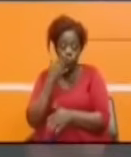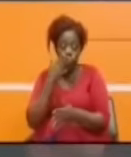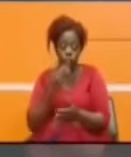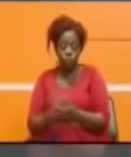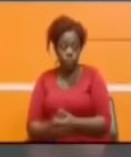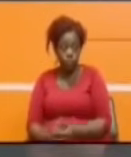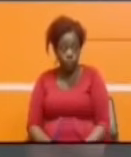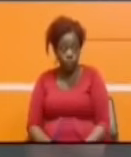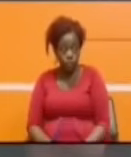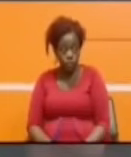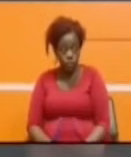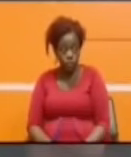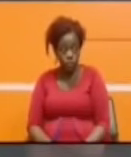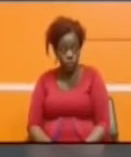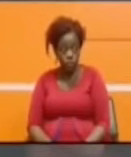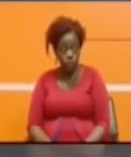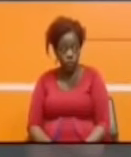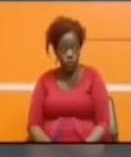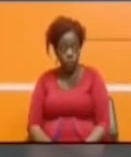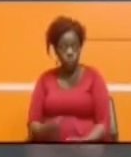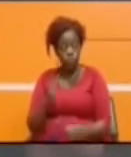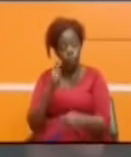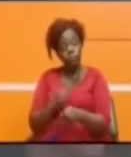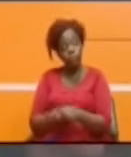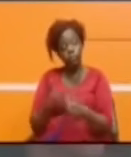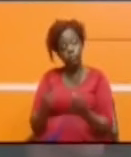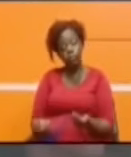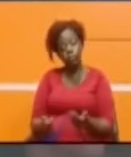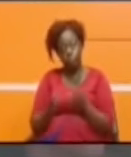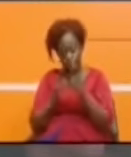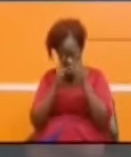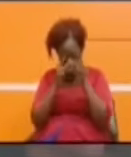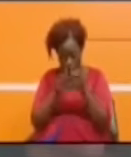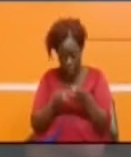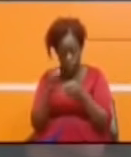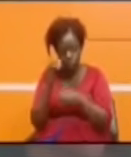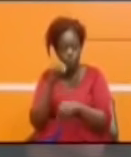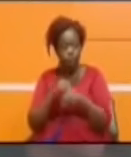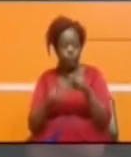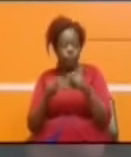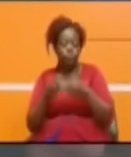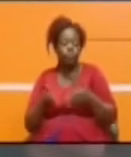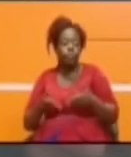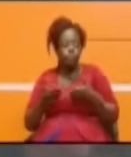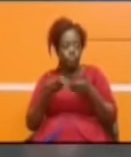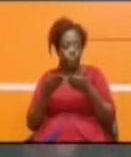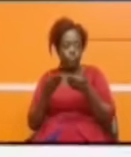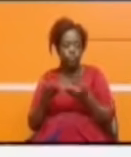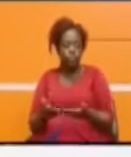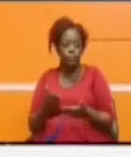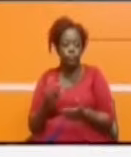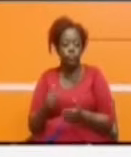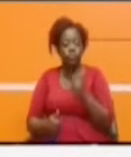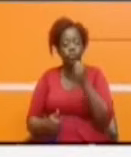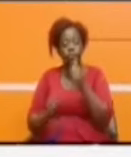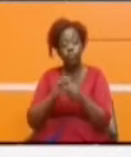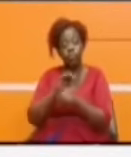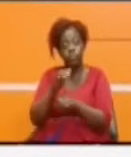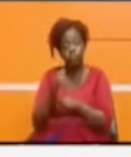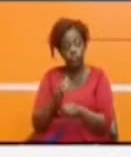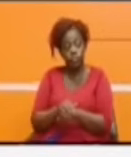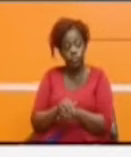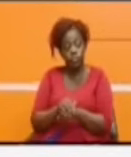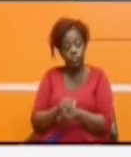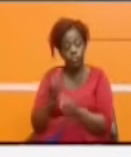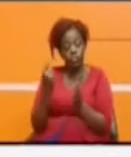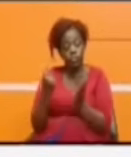ekyawagulo. Where we compared to honor the contribution and sacrifices which were made by